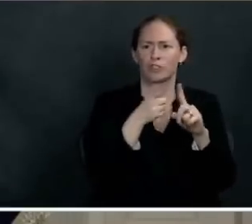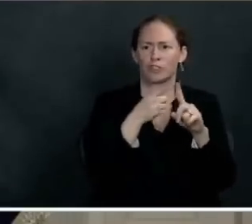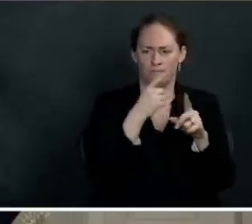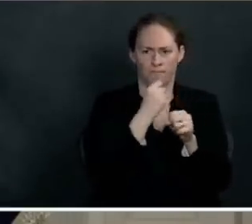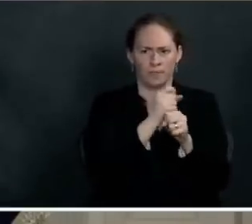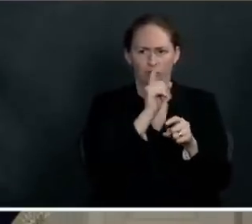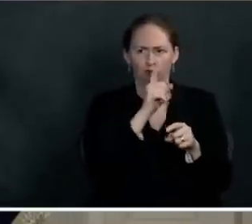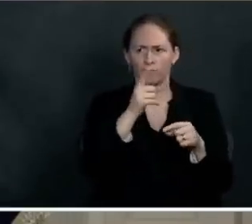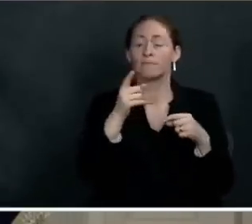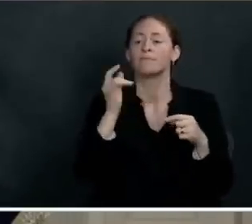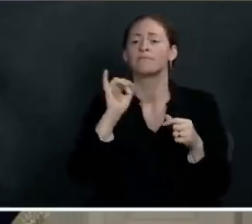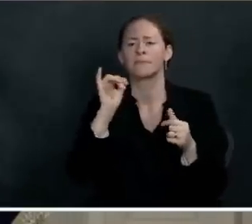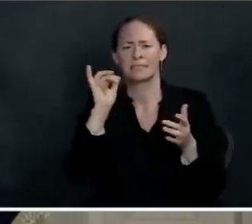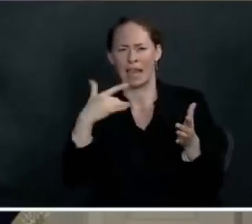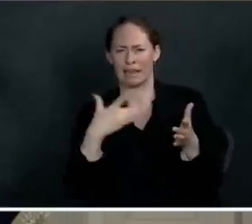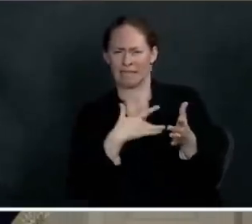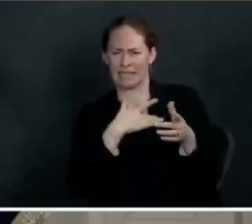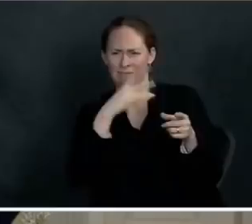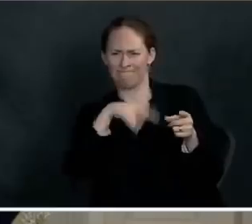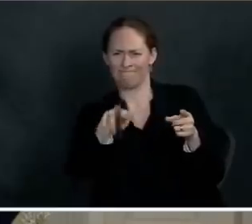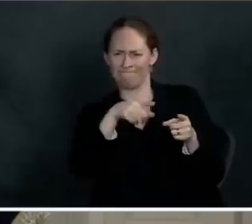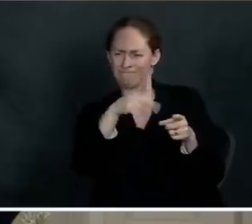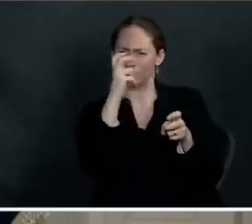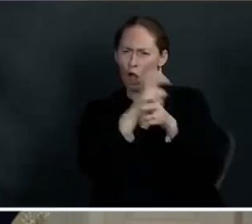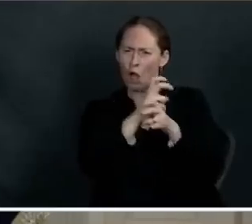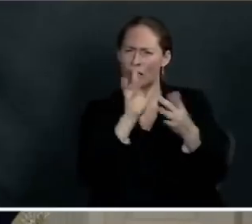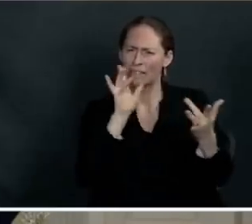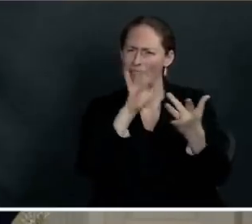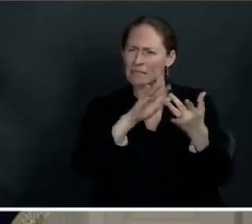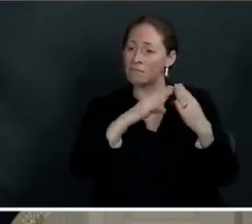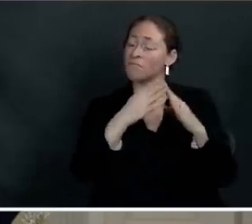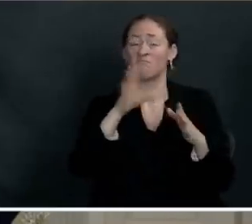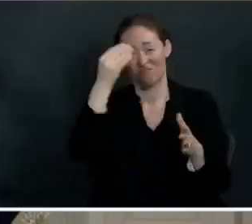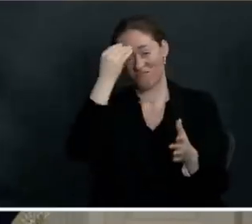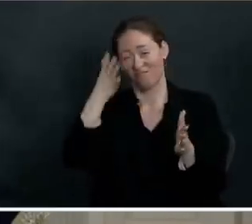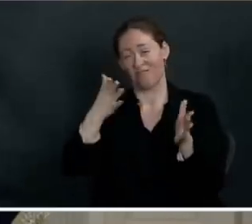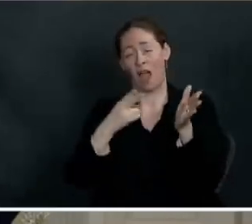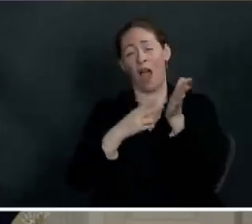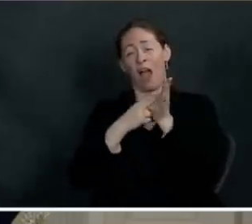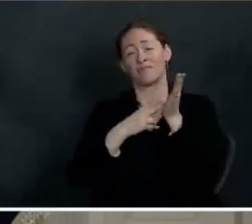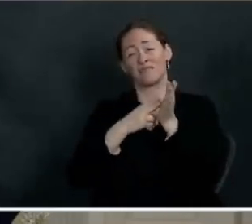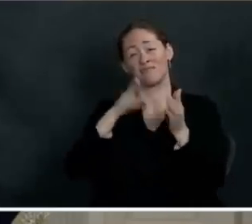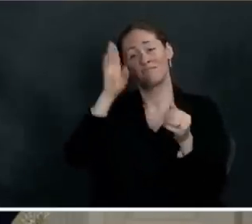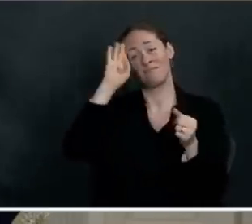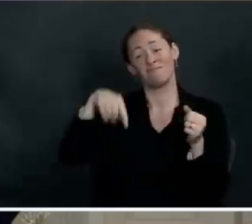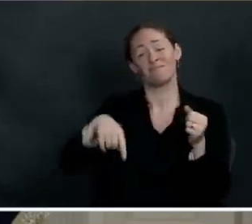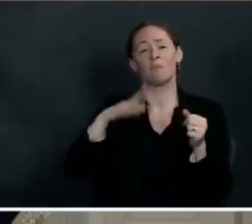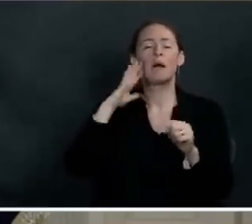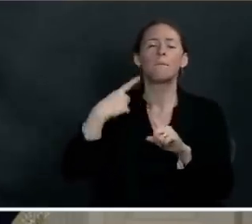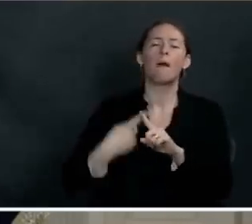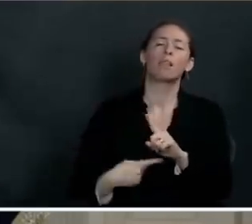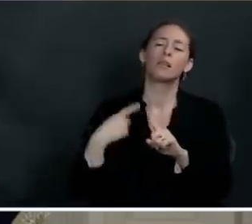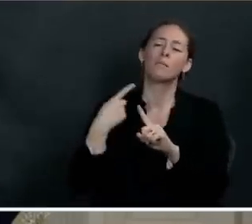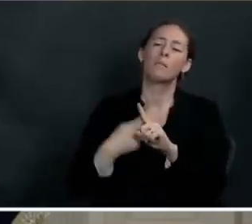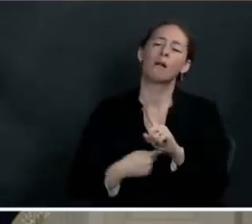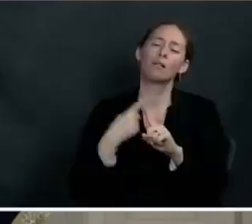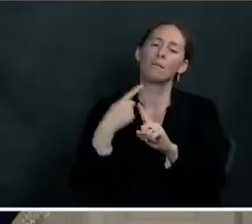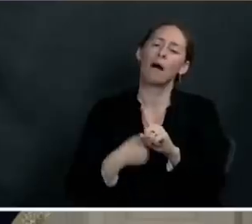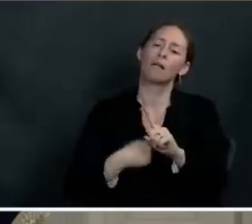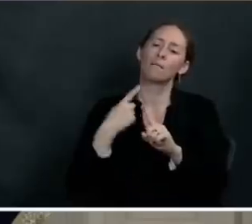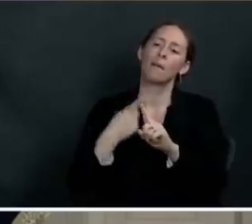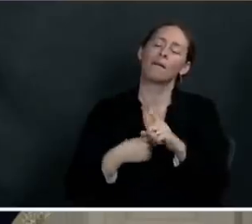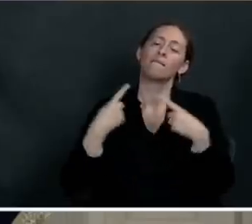get to. But the brutal truth is, it's going to take months before we can get the majority of Americans vaccinated,